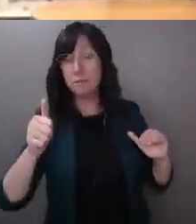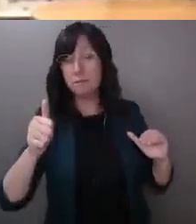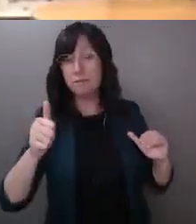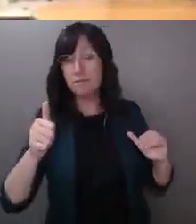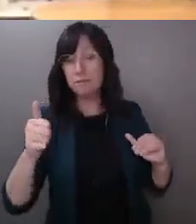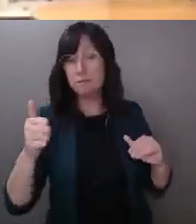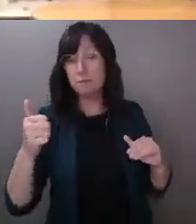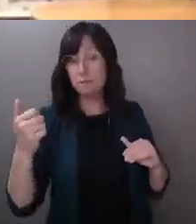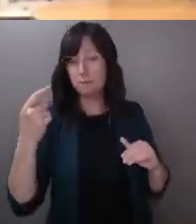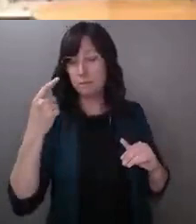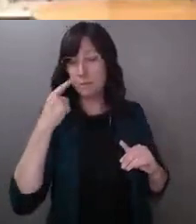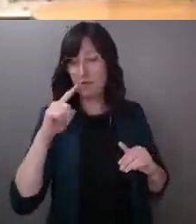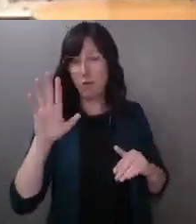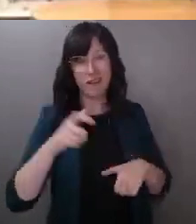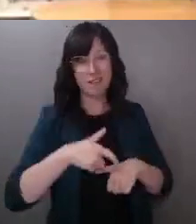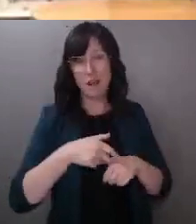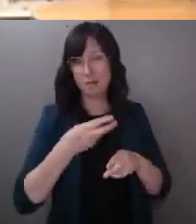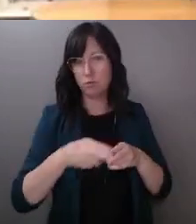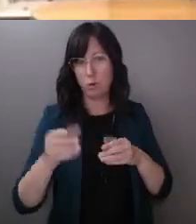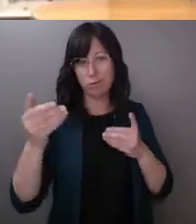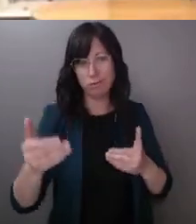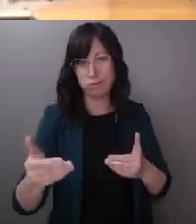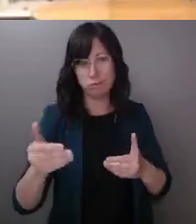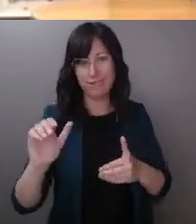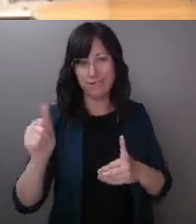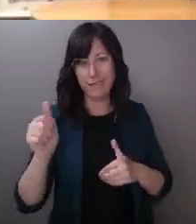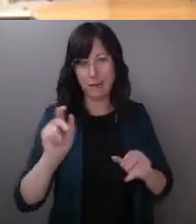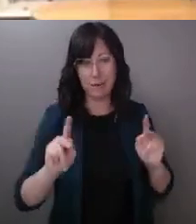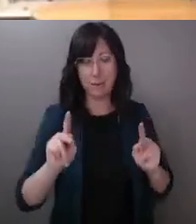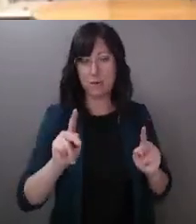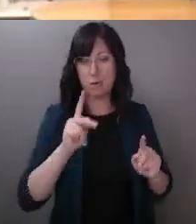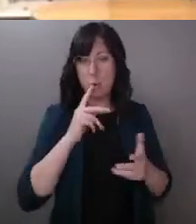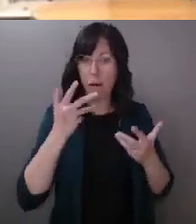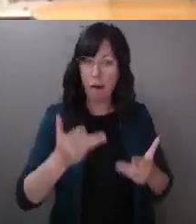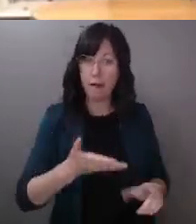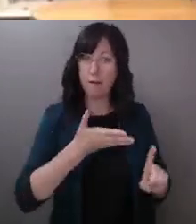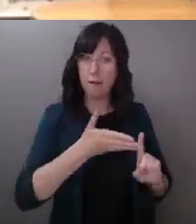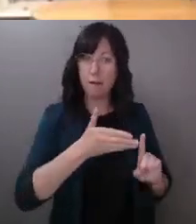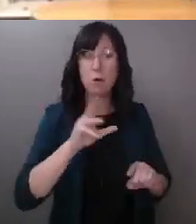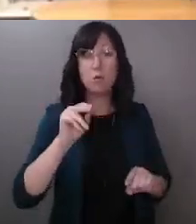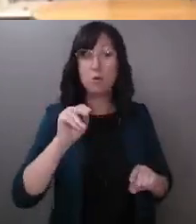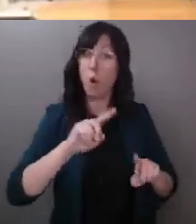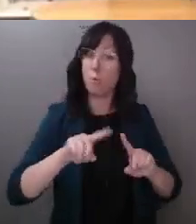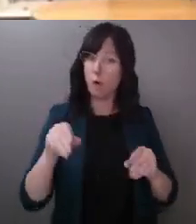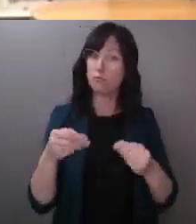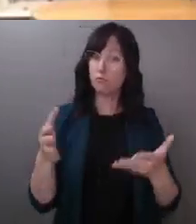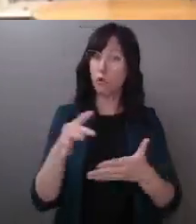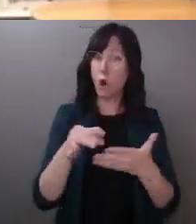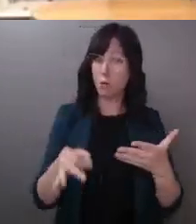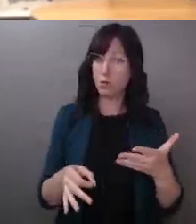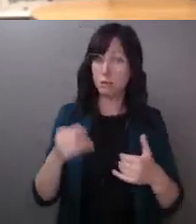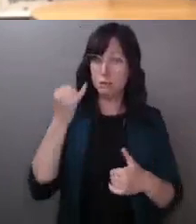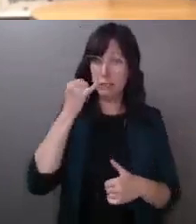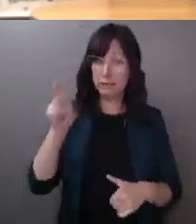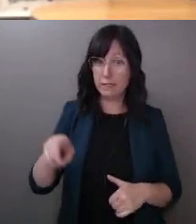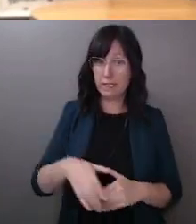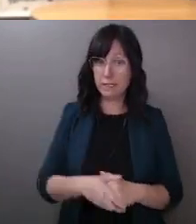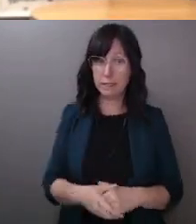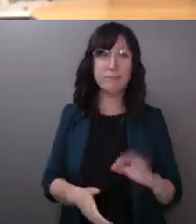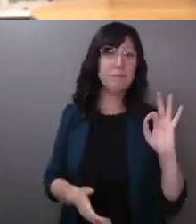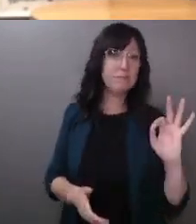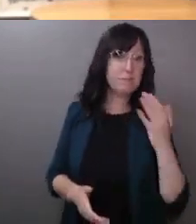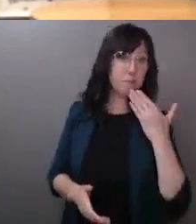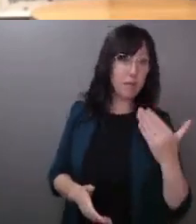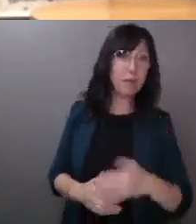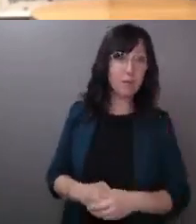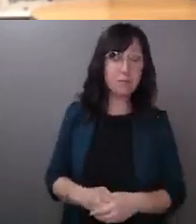far for the period of time. So it was not heavily used, but it was an option that we wanted to make sure was there for our customers in case they needed it. Okay, thank